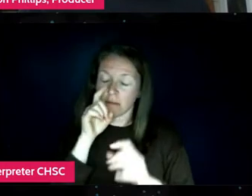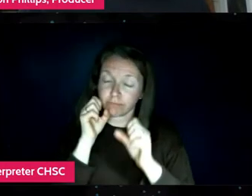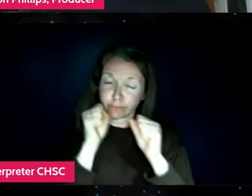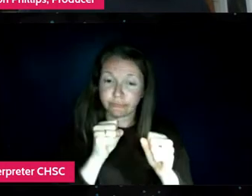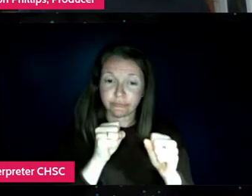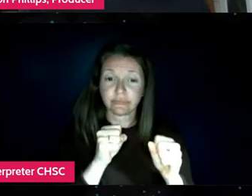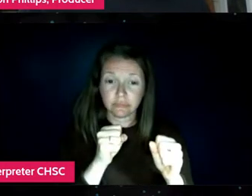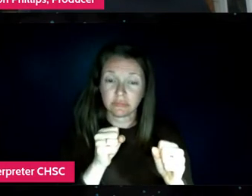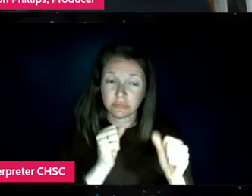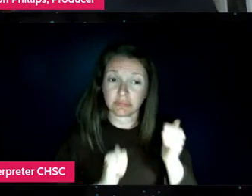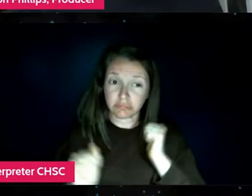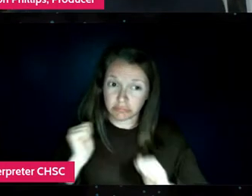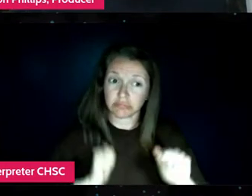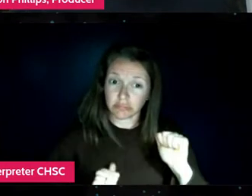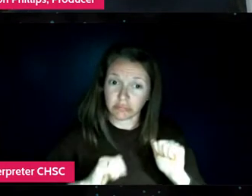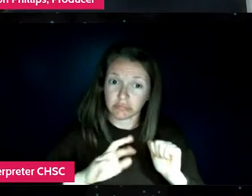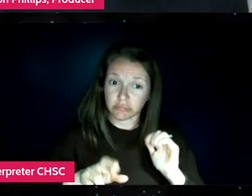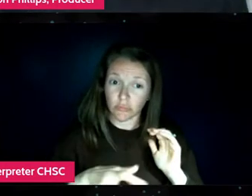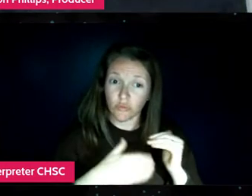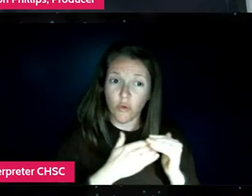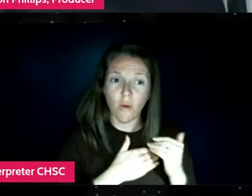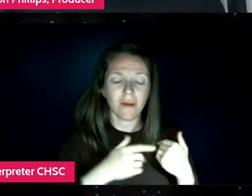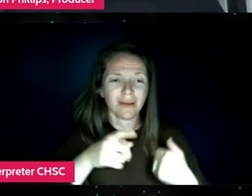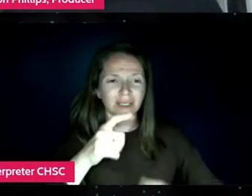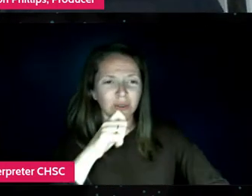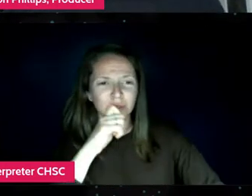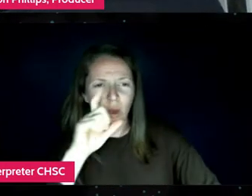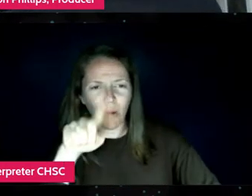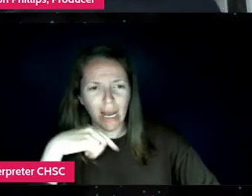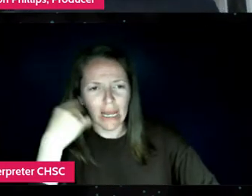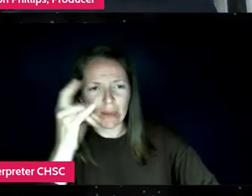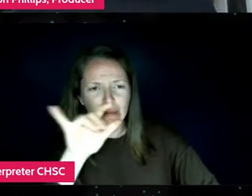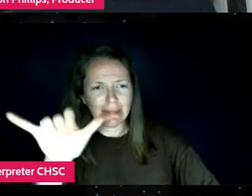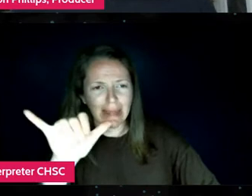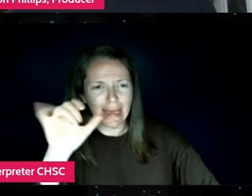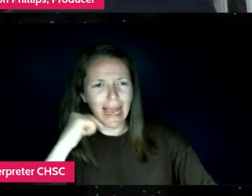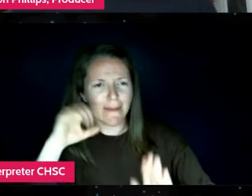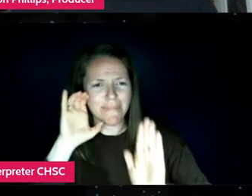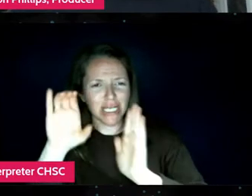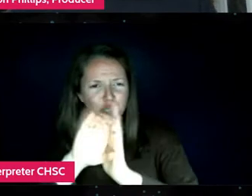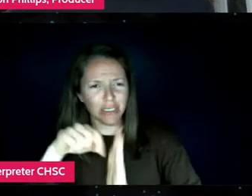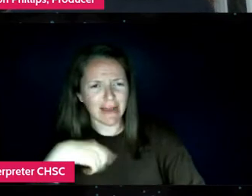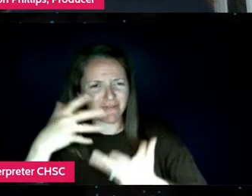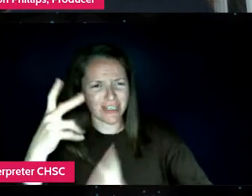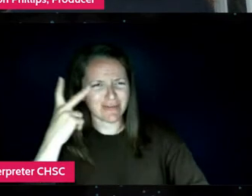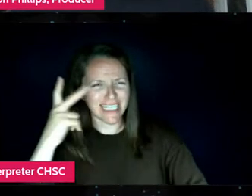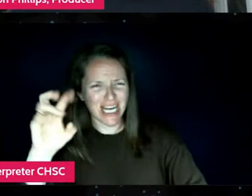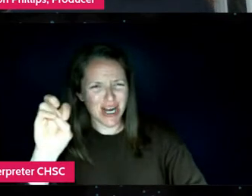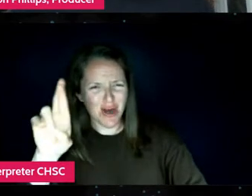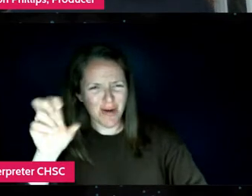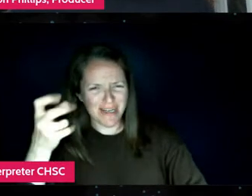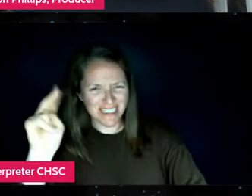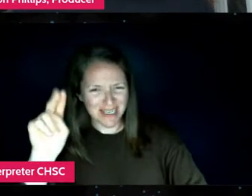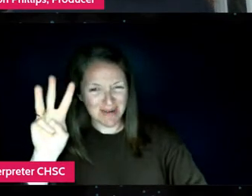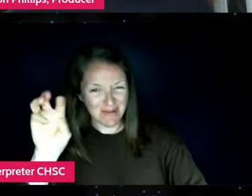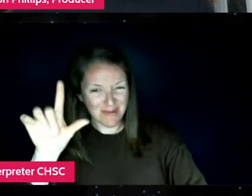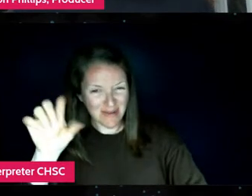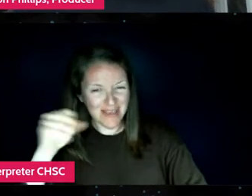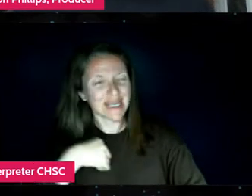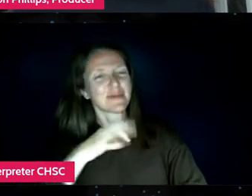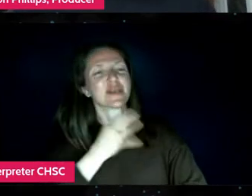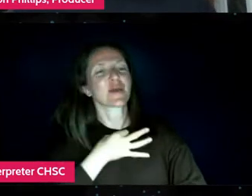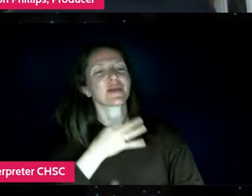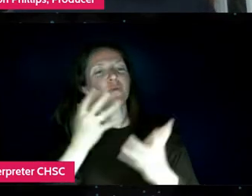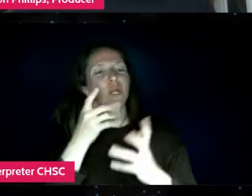thing. So you don't look like the pictures that I've seen of Orson Welles. And I was curious what you brought to